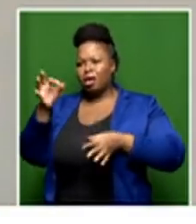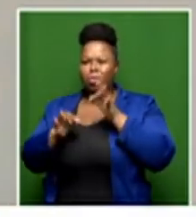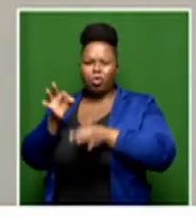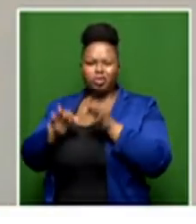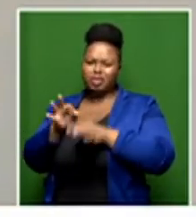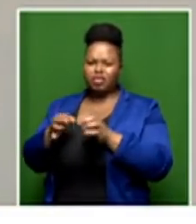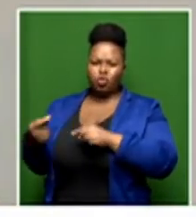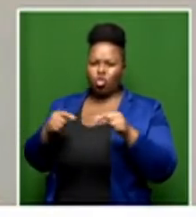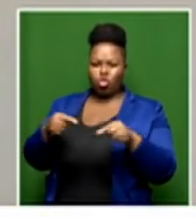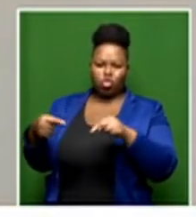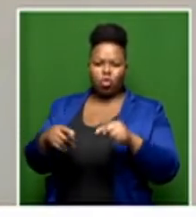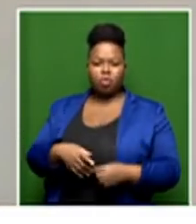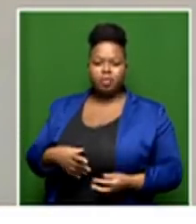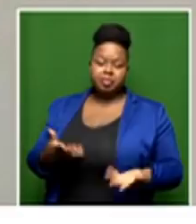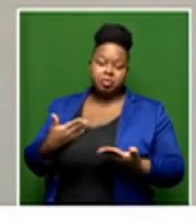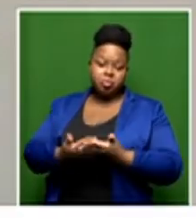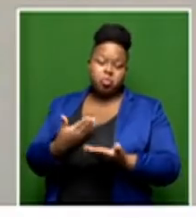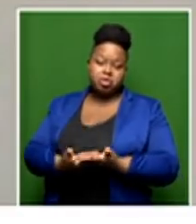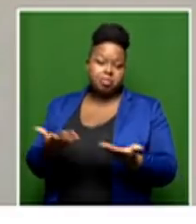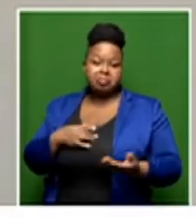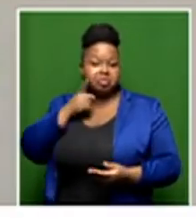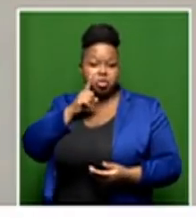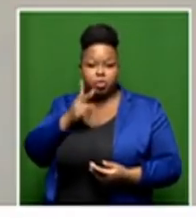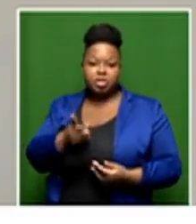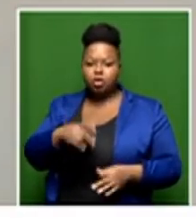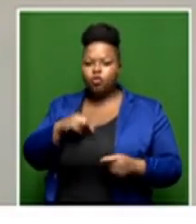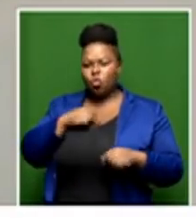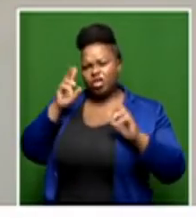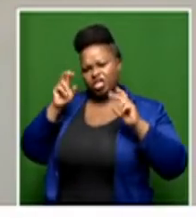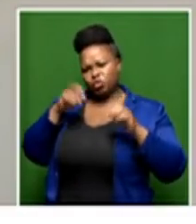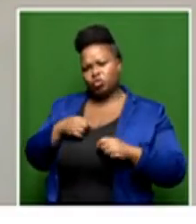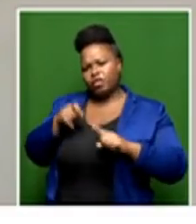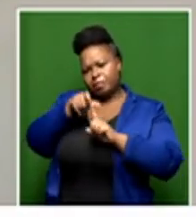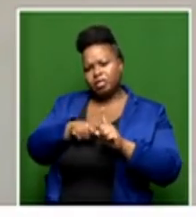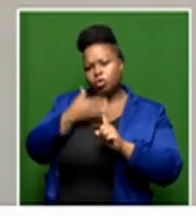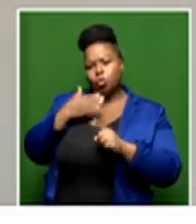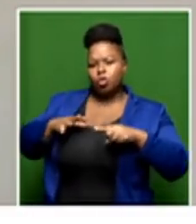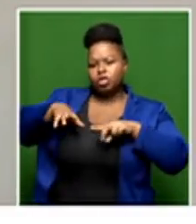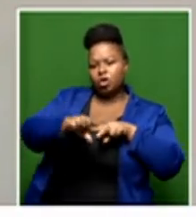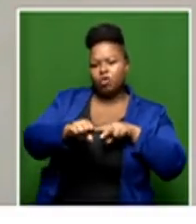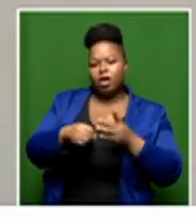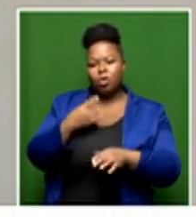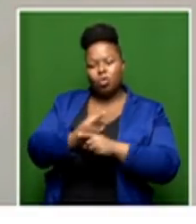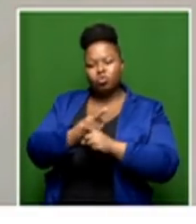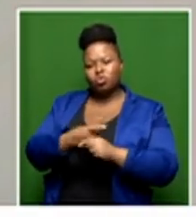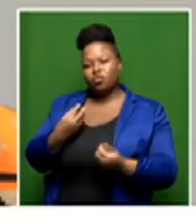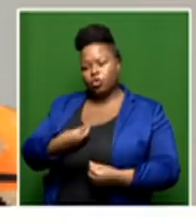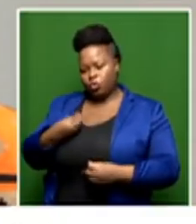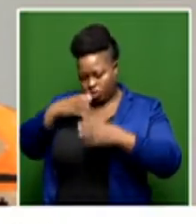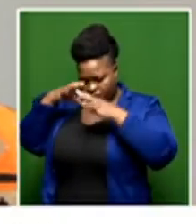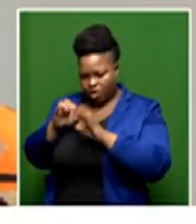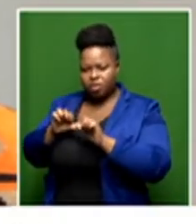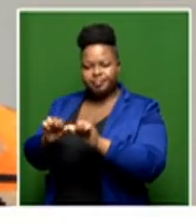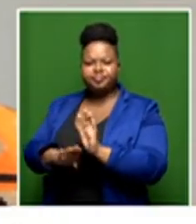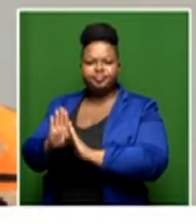politics to the extent possible as far as succession issues are concerned, and drive young people's agenda. But